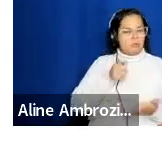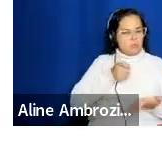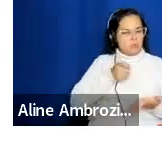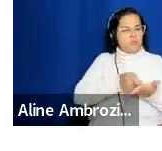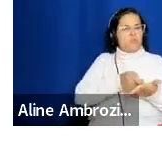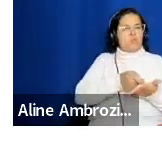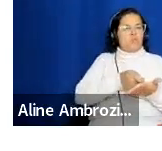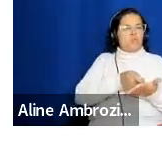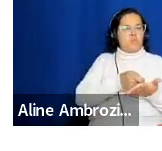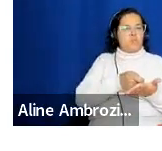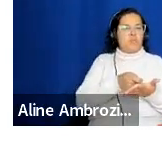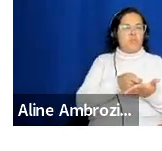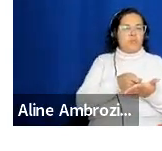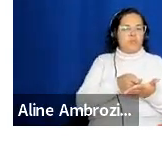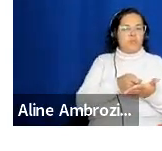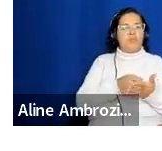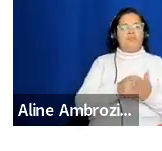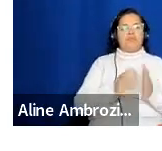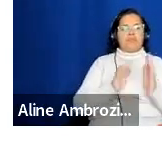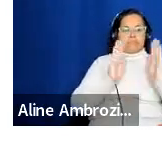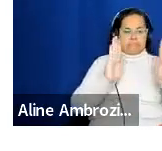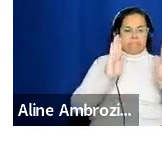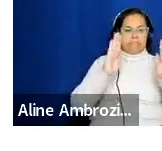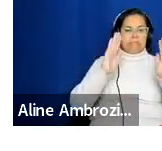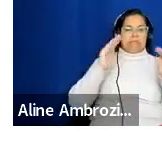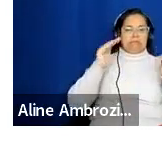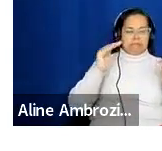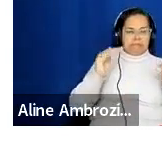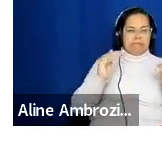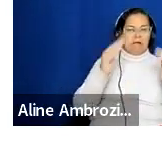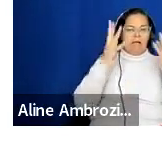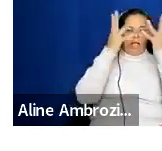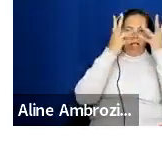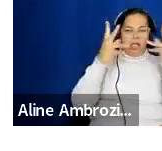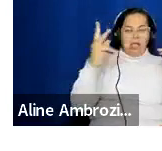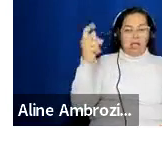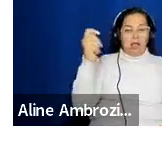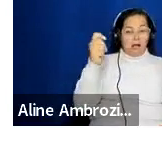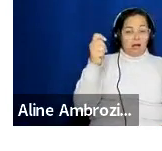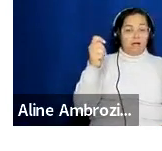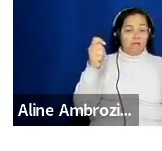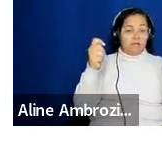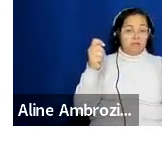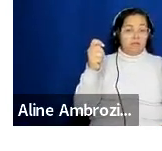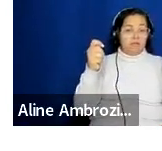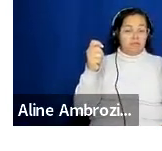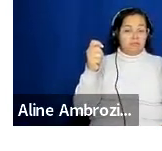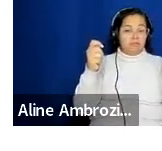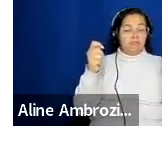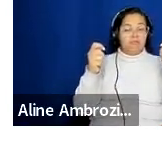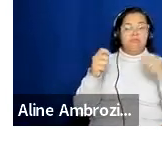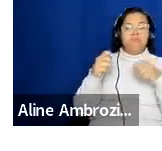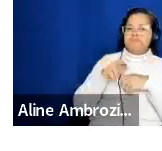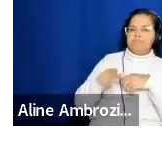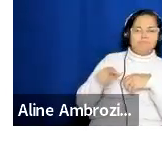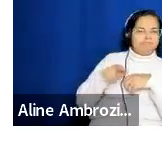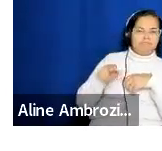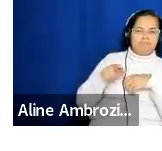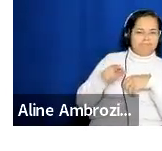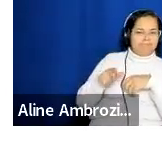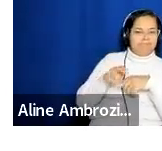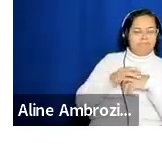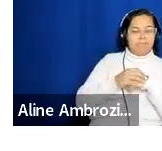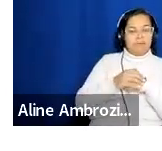framework onto a mass of empirical facts. This was a way of working out